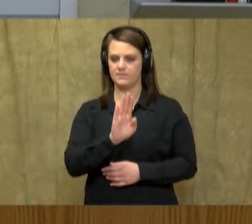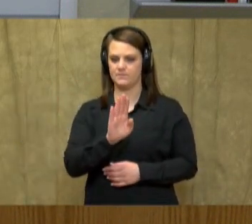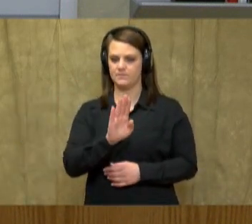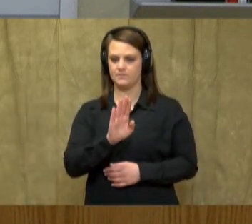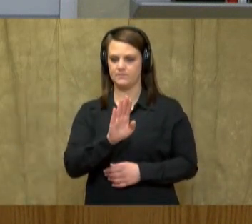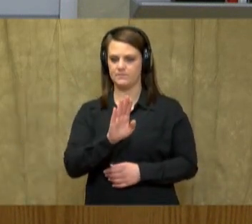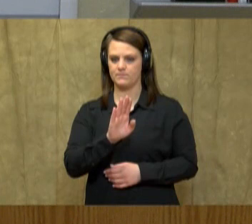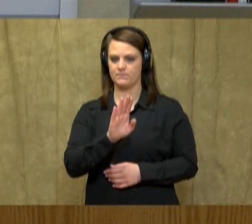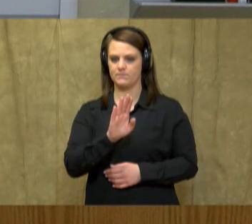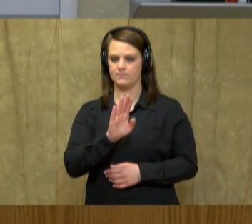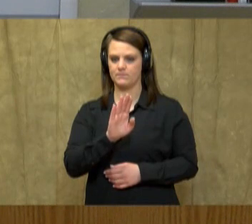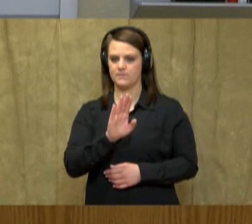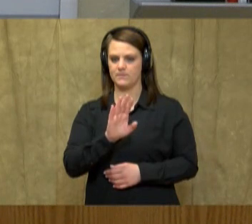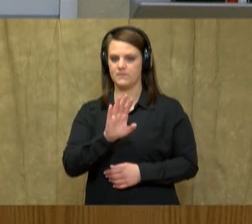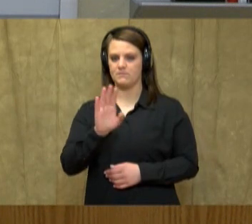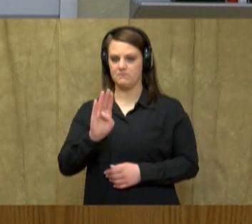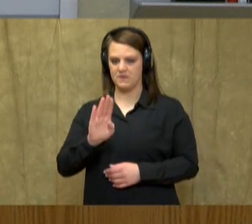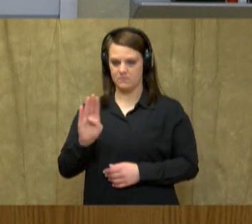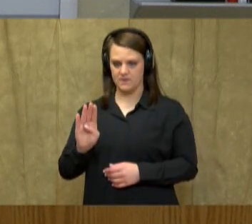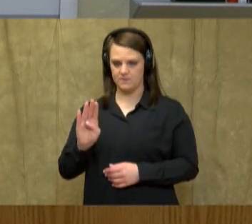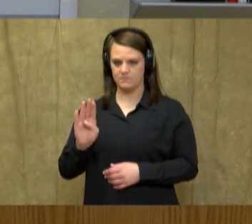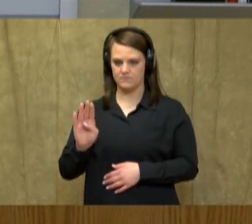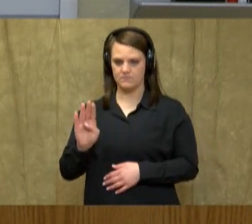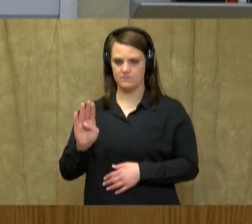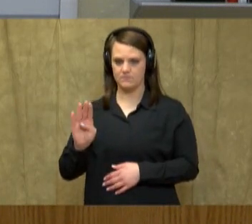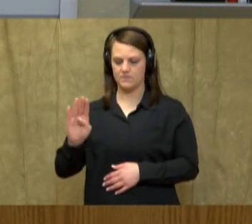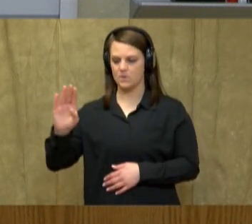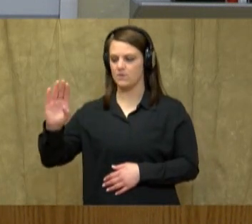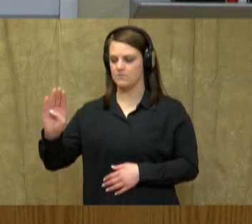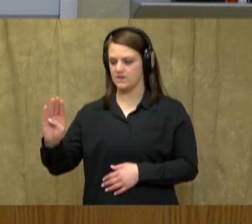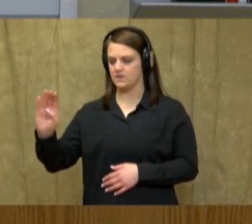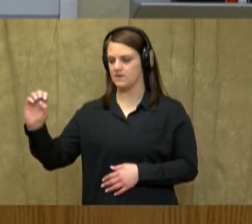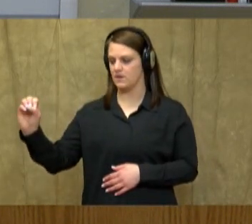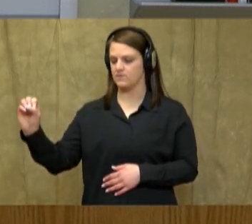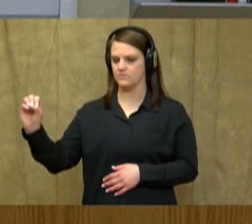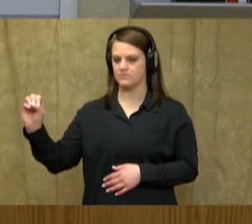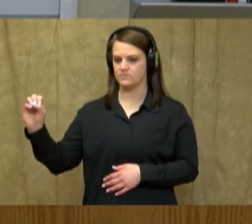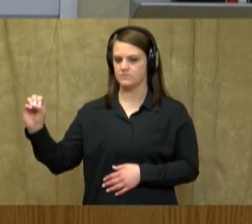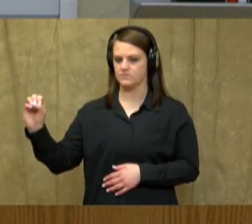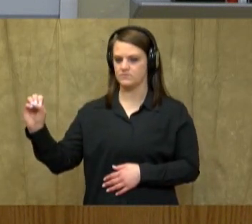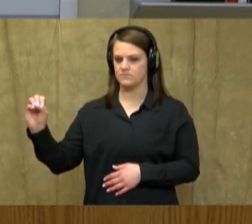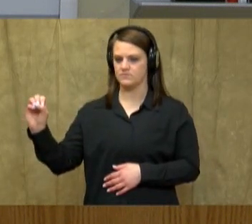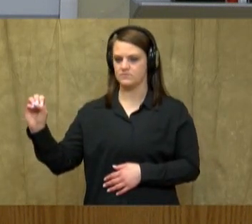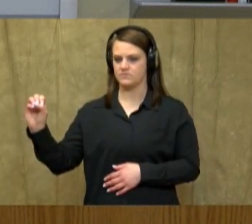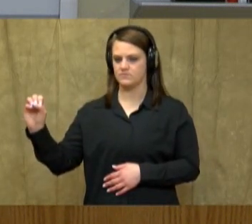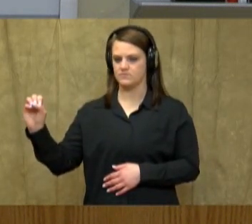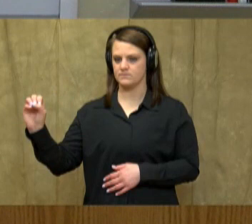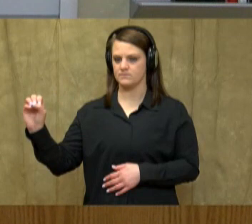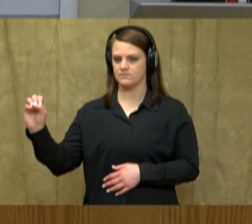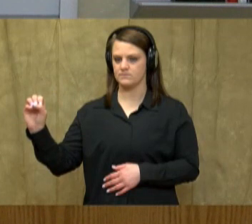B, you could be BB, or one copy B, the other copy O.